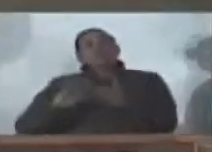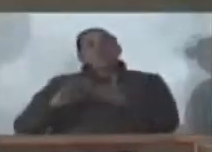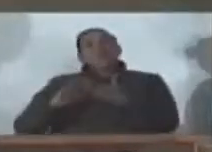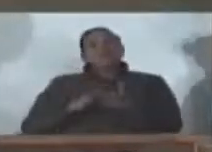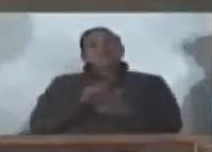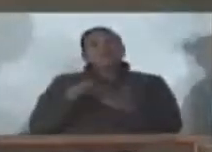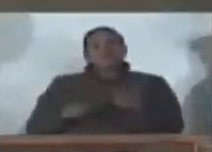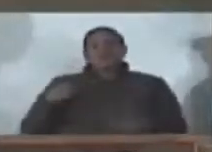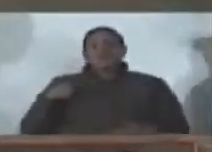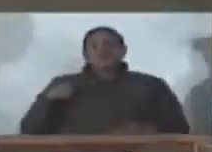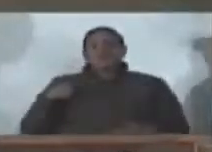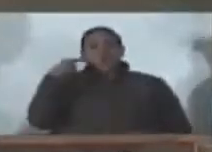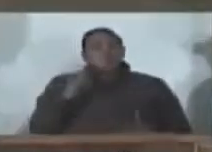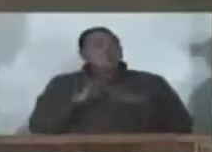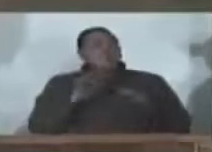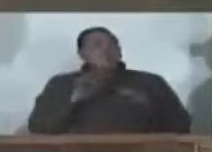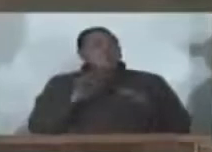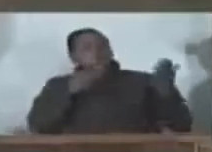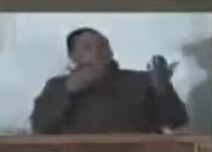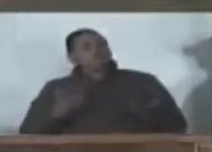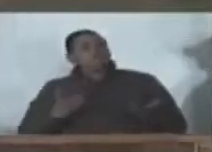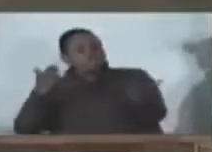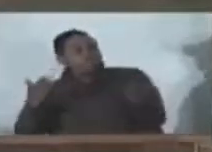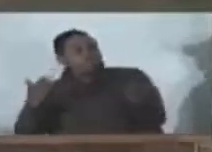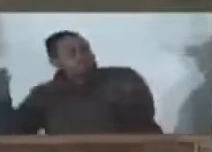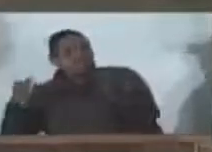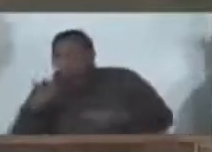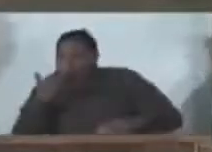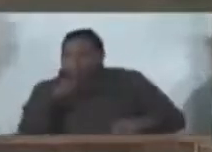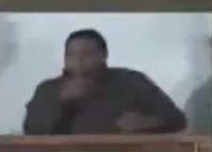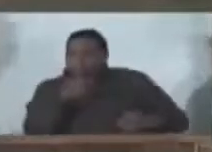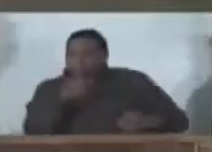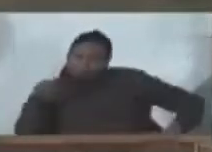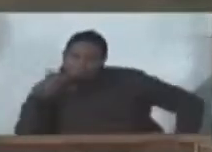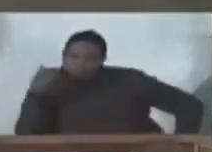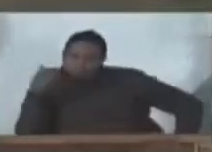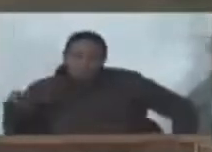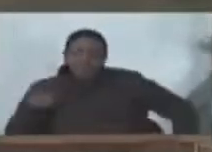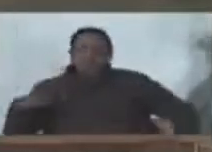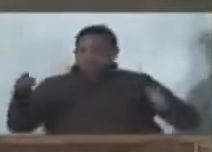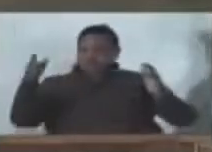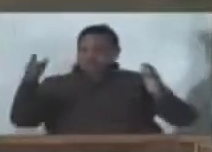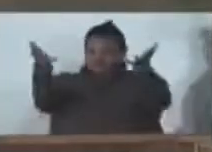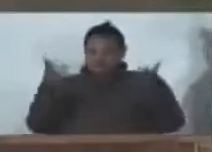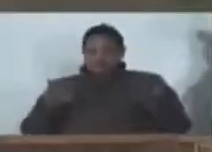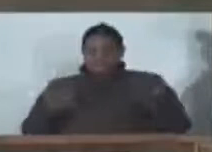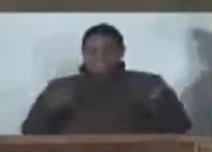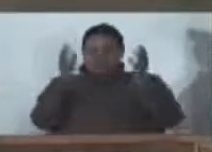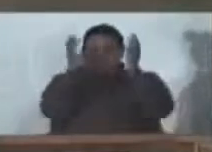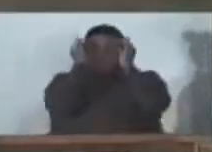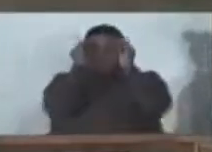heard submissions from various quarters, and we have given earnest consideration to all the arguments.